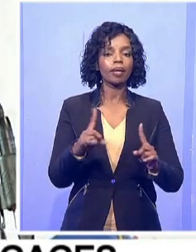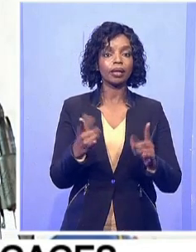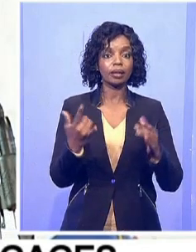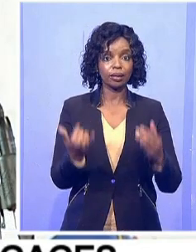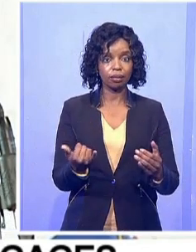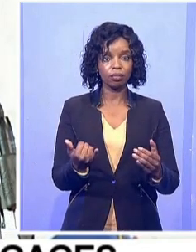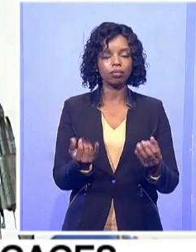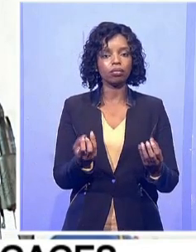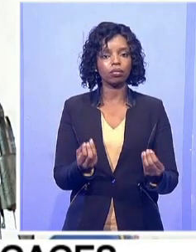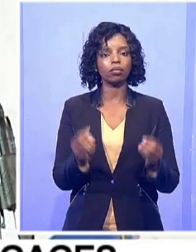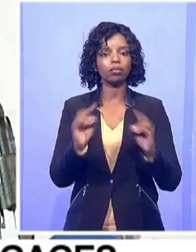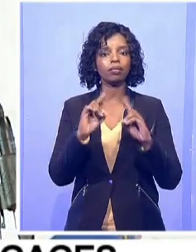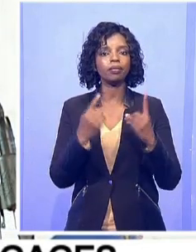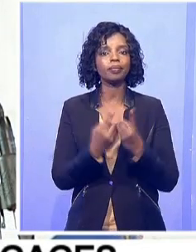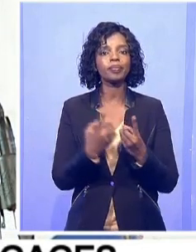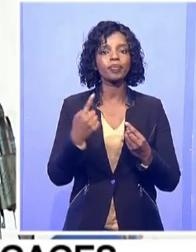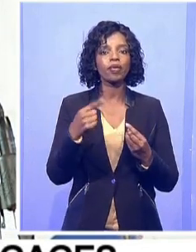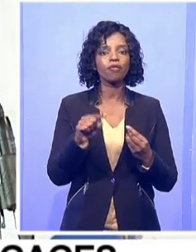Veterans.